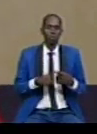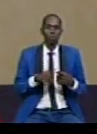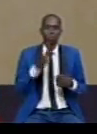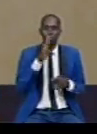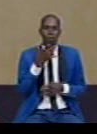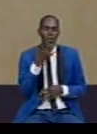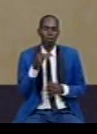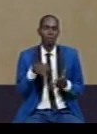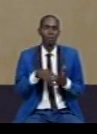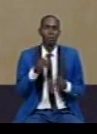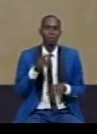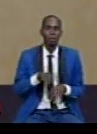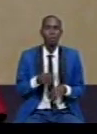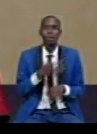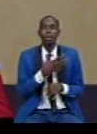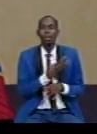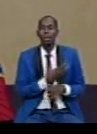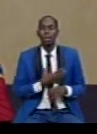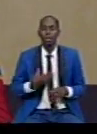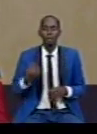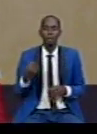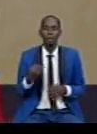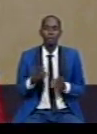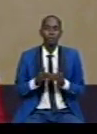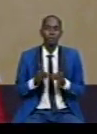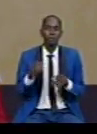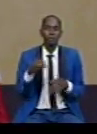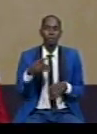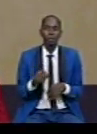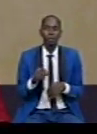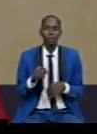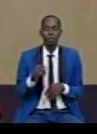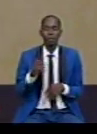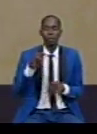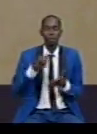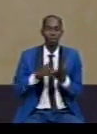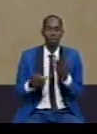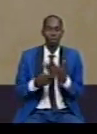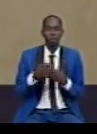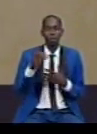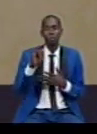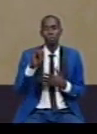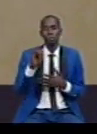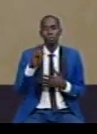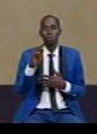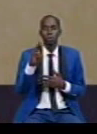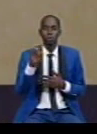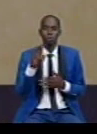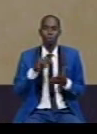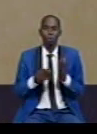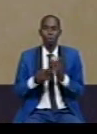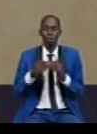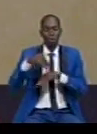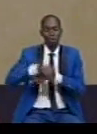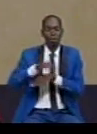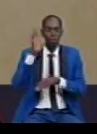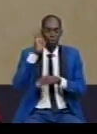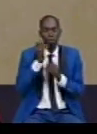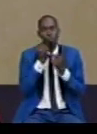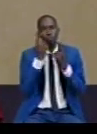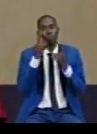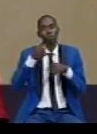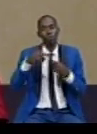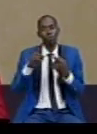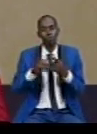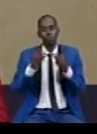place. During the crusade, midnight, I'll wake up. I'll go to the altar to cry unto God.